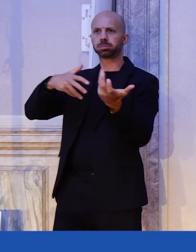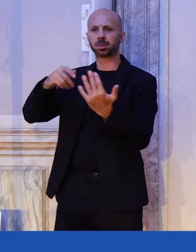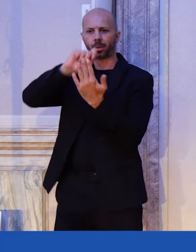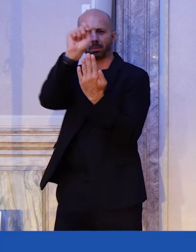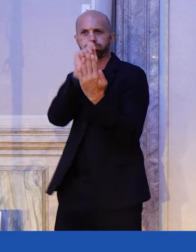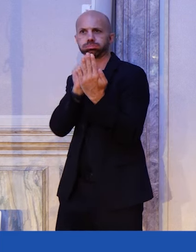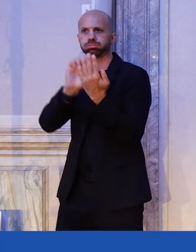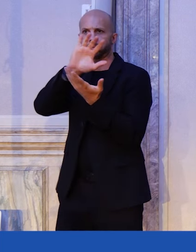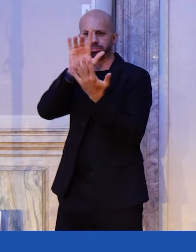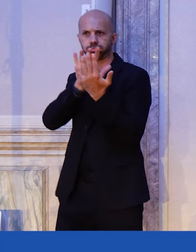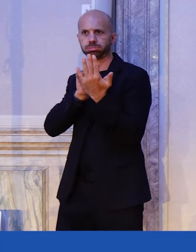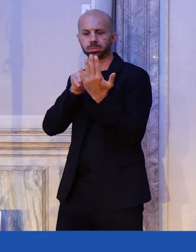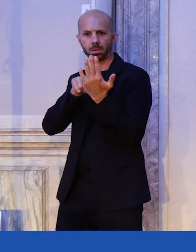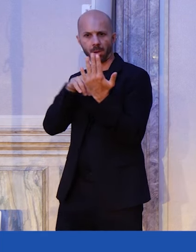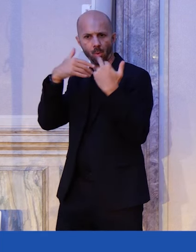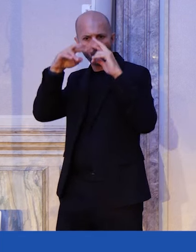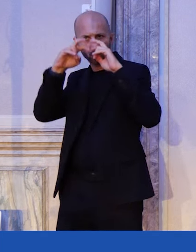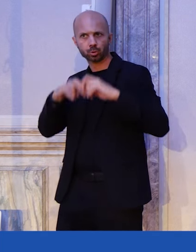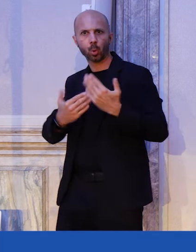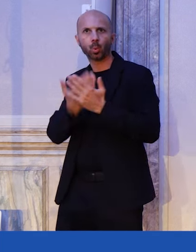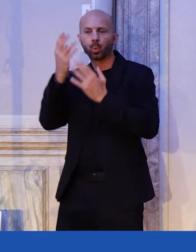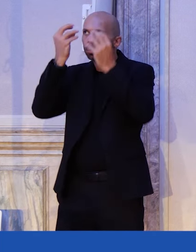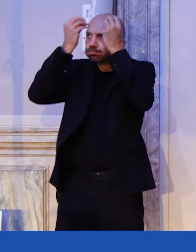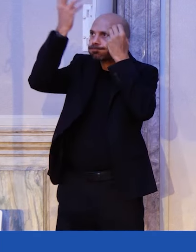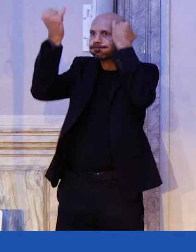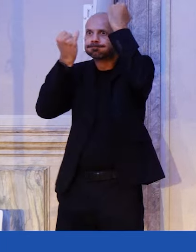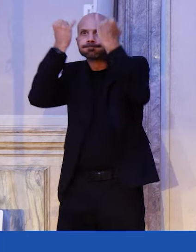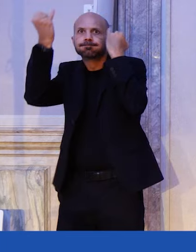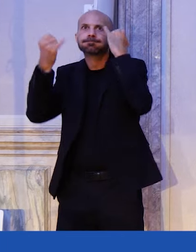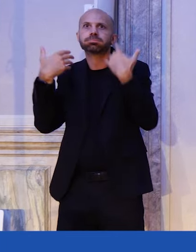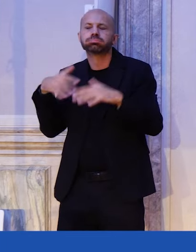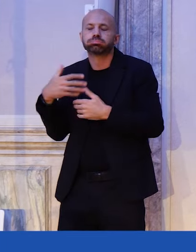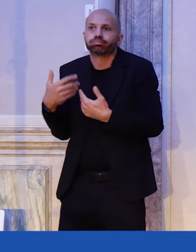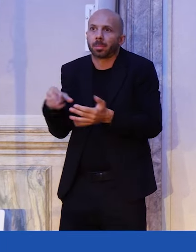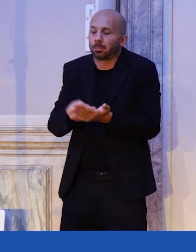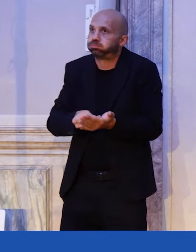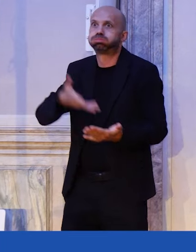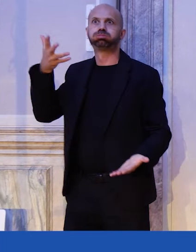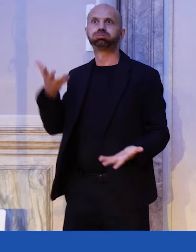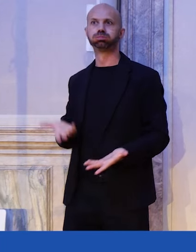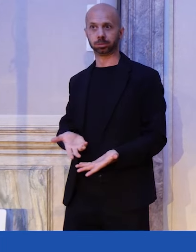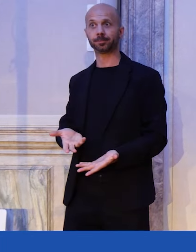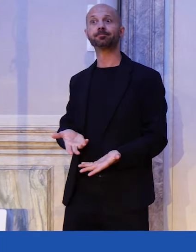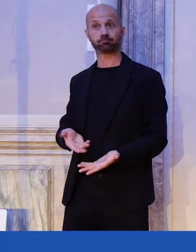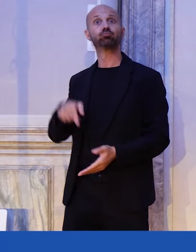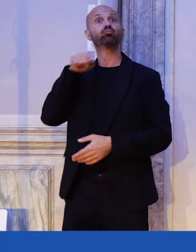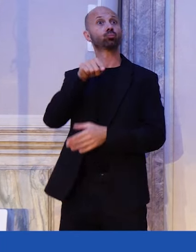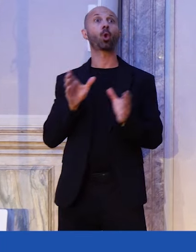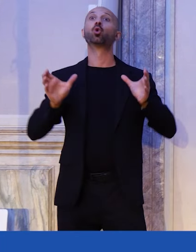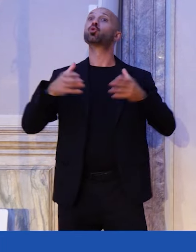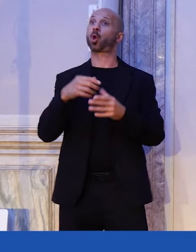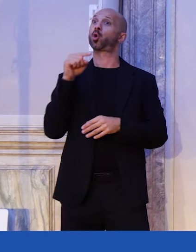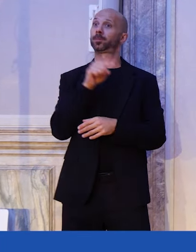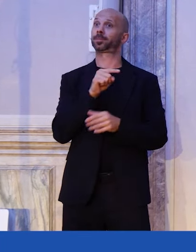enriches the compositional experience and simulates research and creativity emble mod has always been